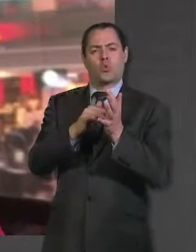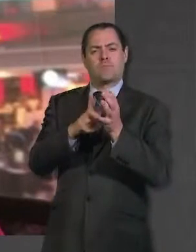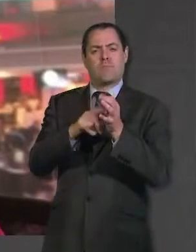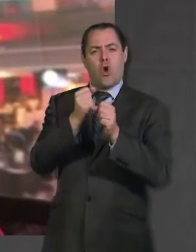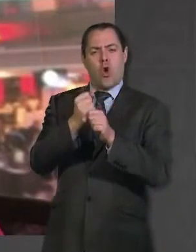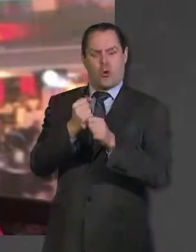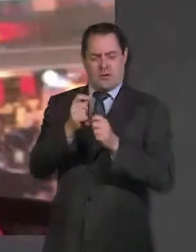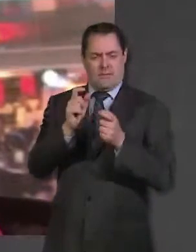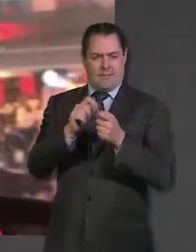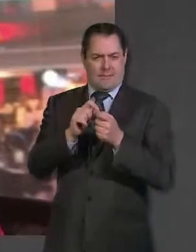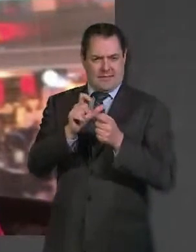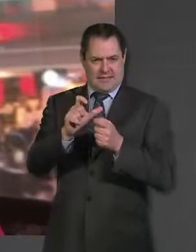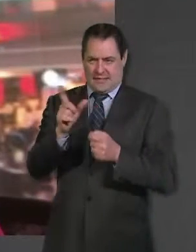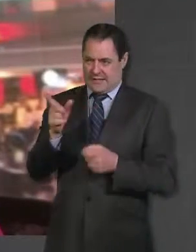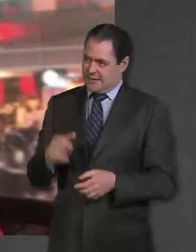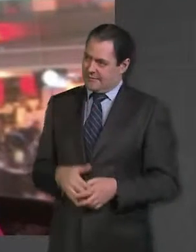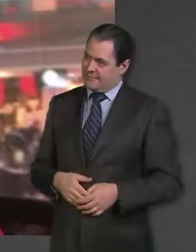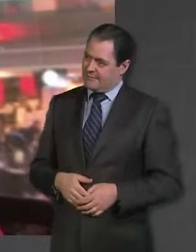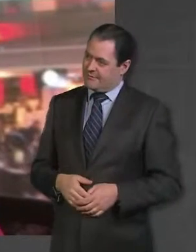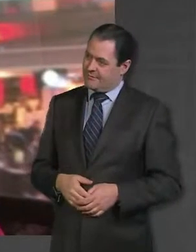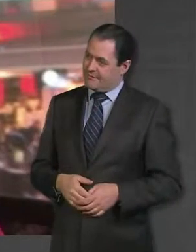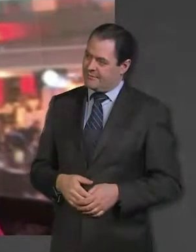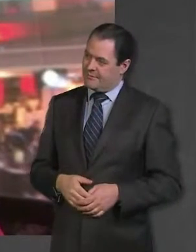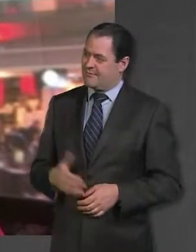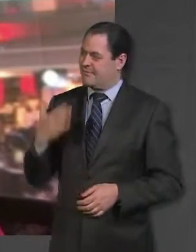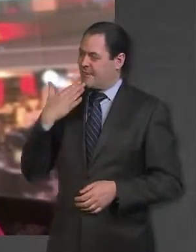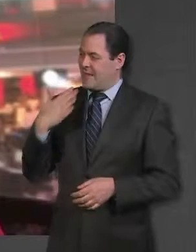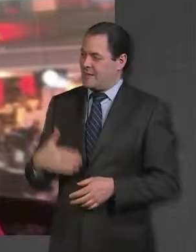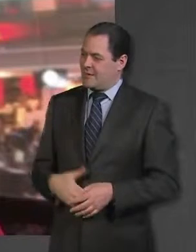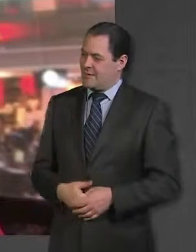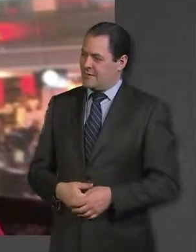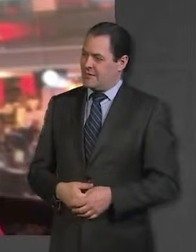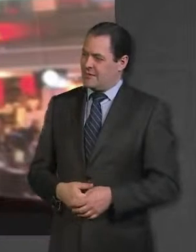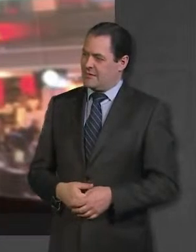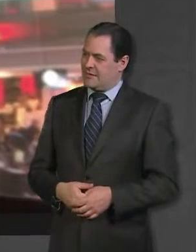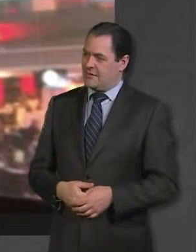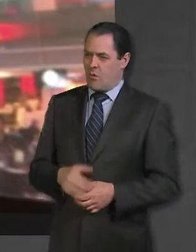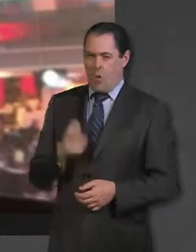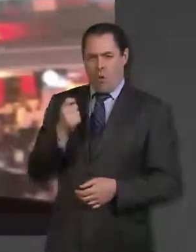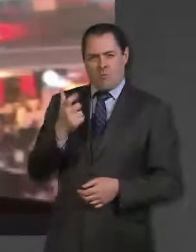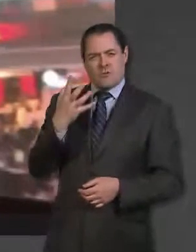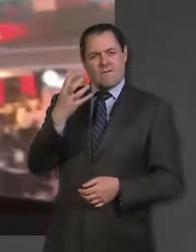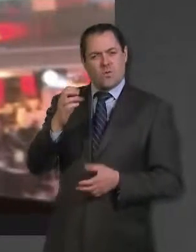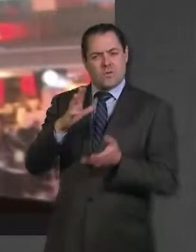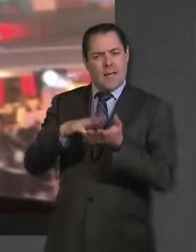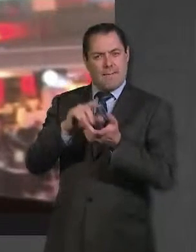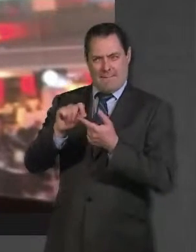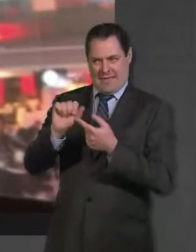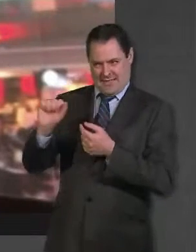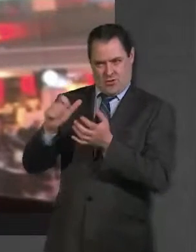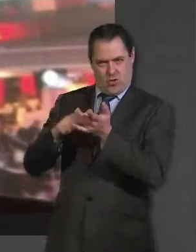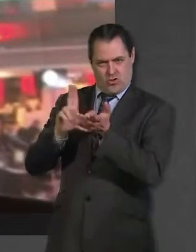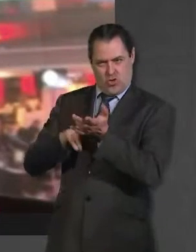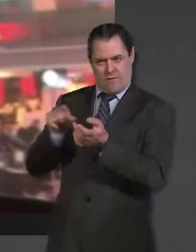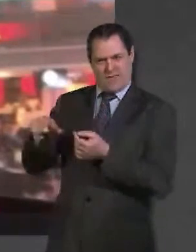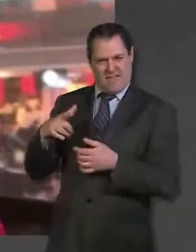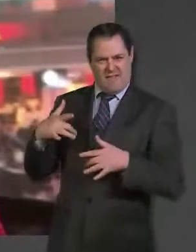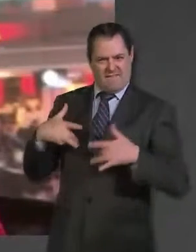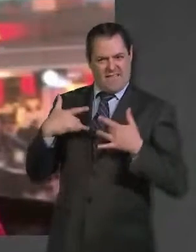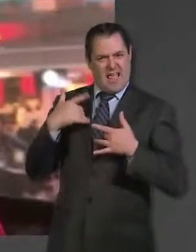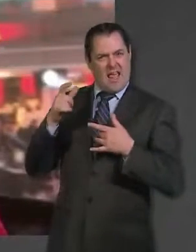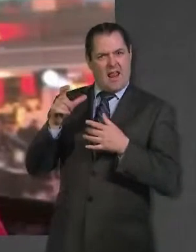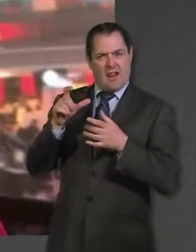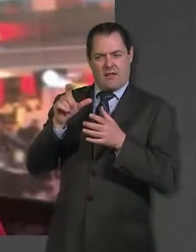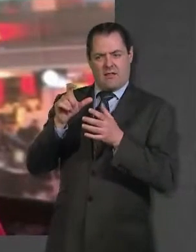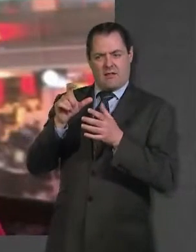Secretary. Nearly 40 of your colleagues believe that the Prime Minister's top advisor let the country down and want him gone. Given